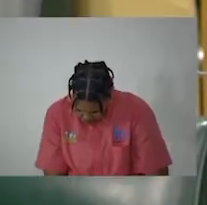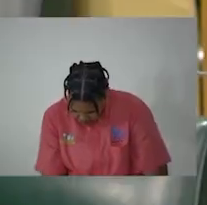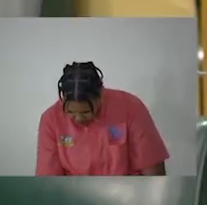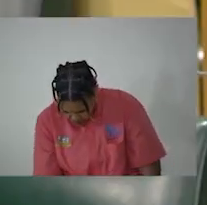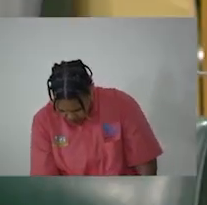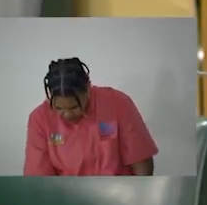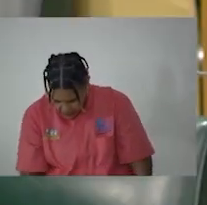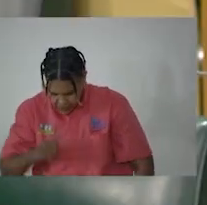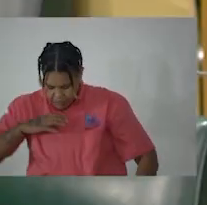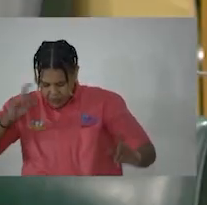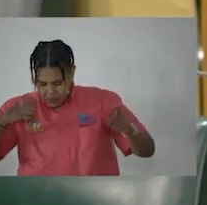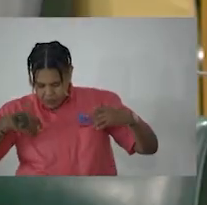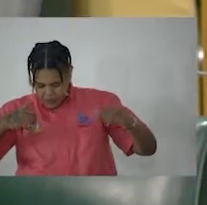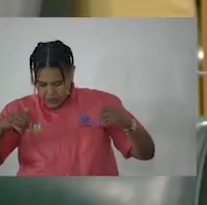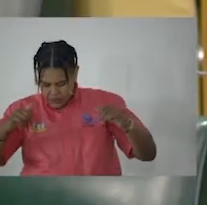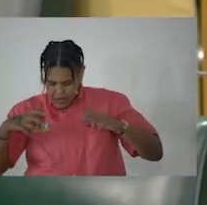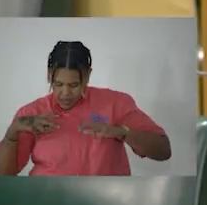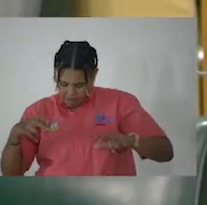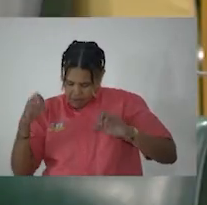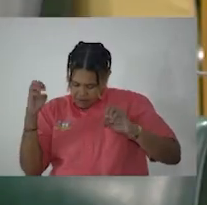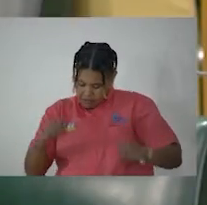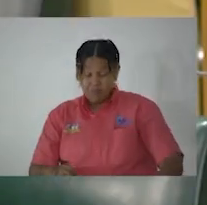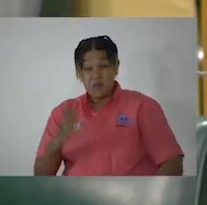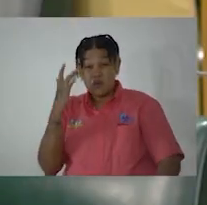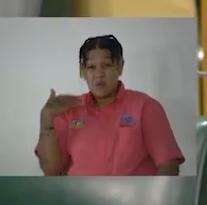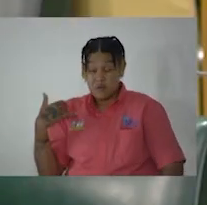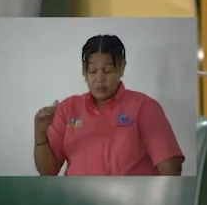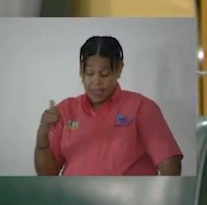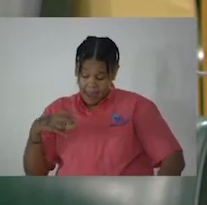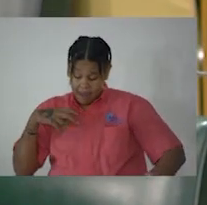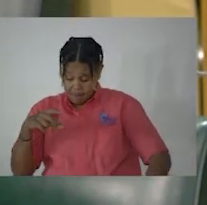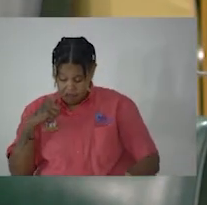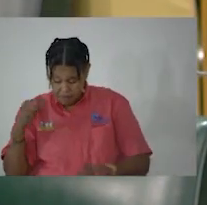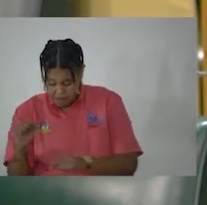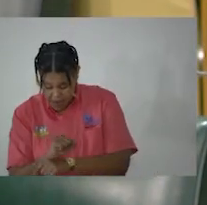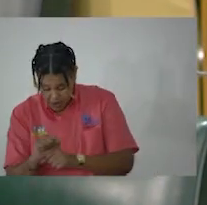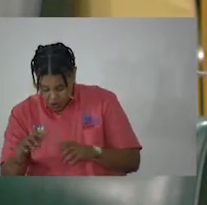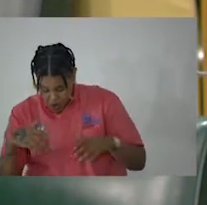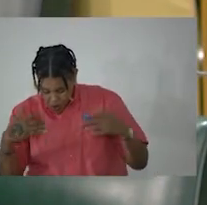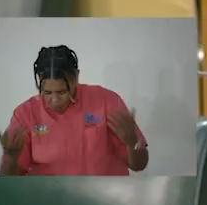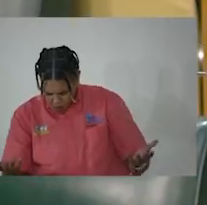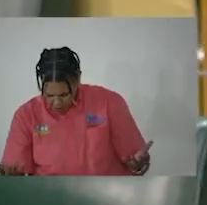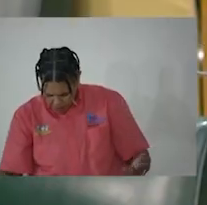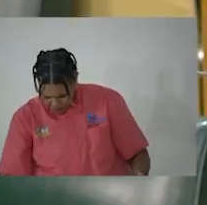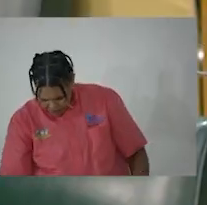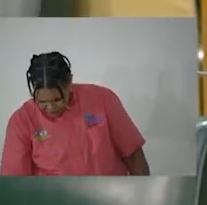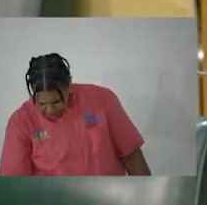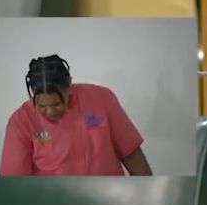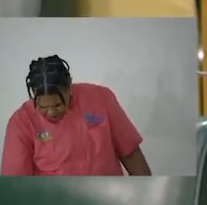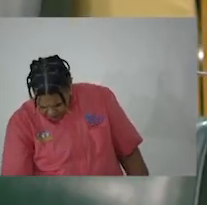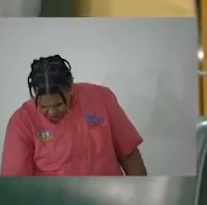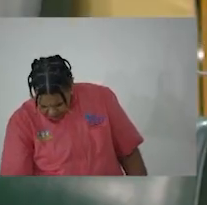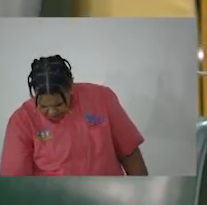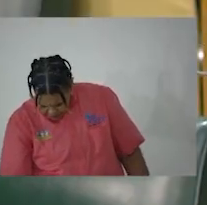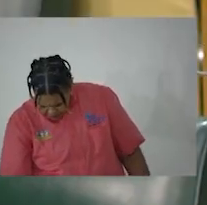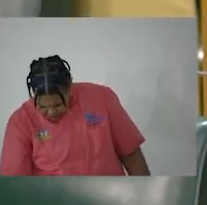reason why we have to make these investments to ensure that the